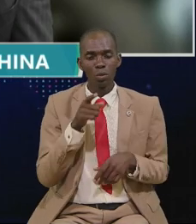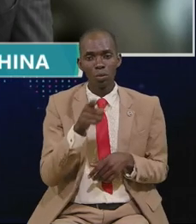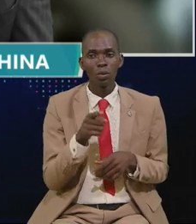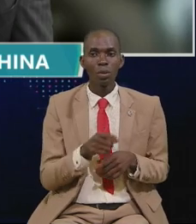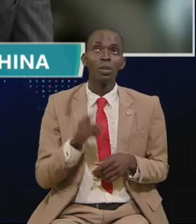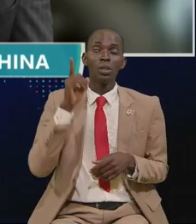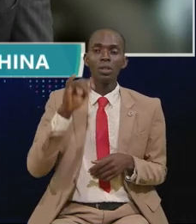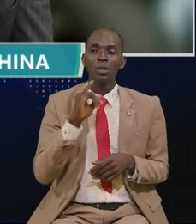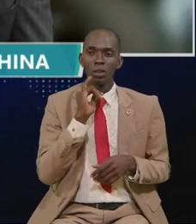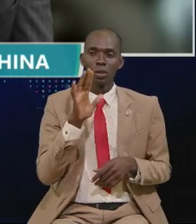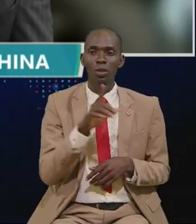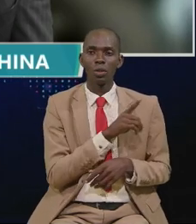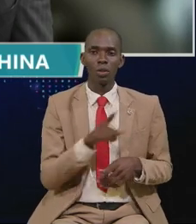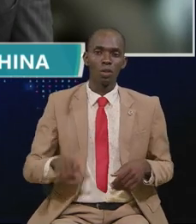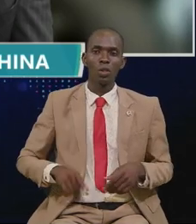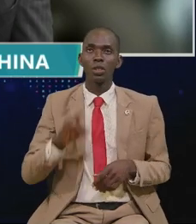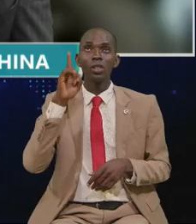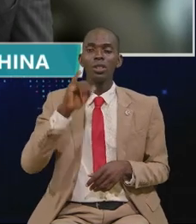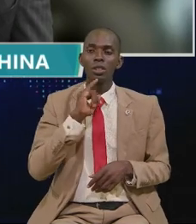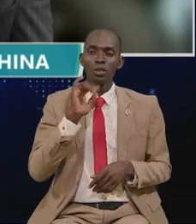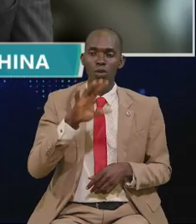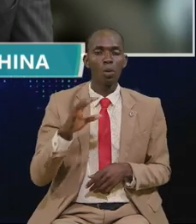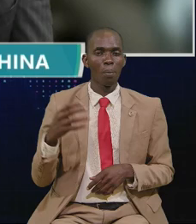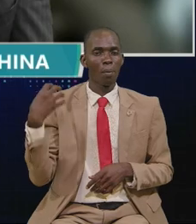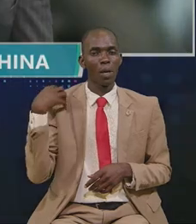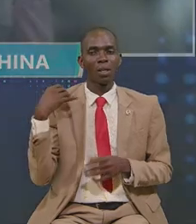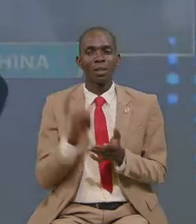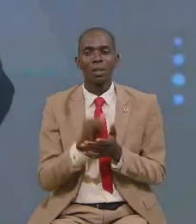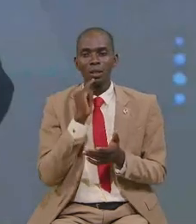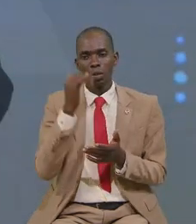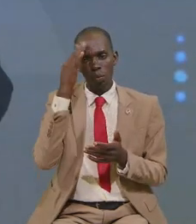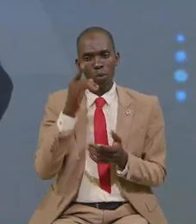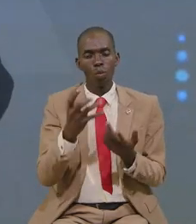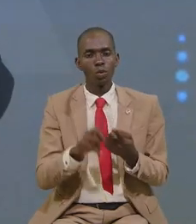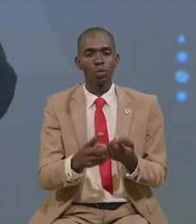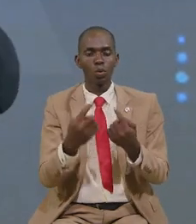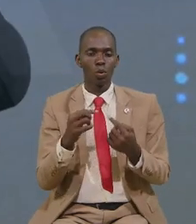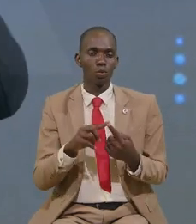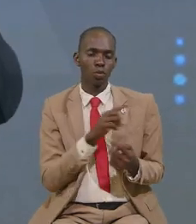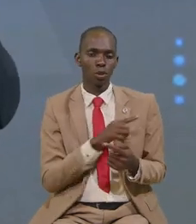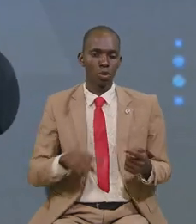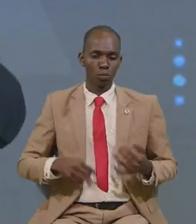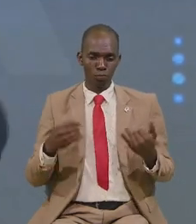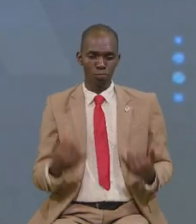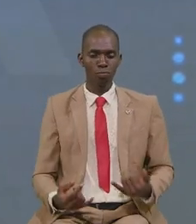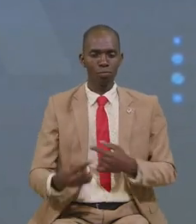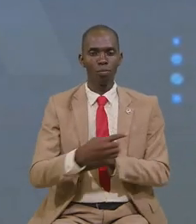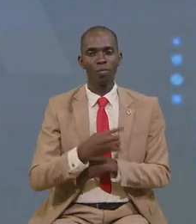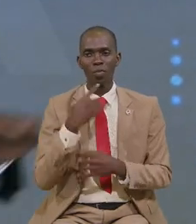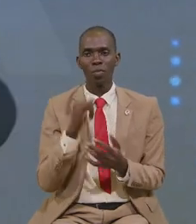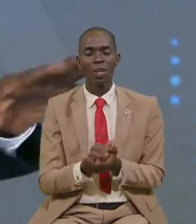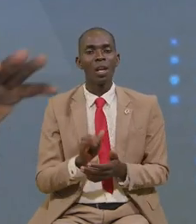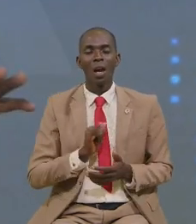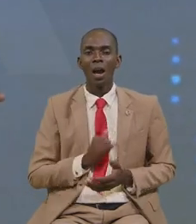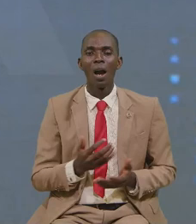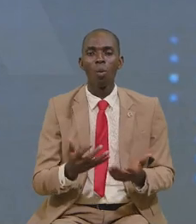Lord, is your master. That's why you want to come to the Lord today and say, I want to change masters.